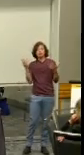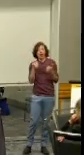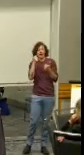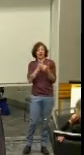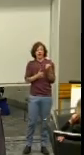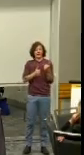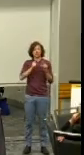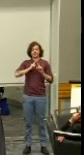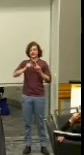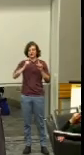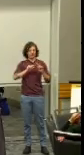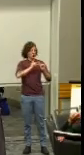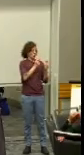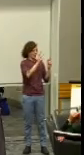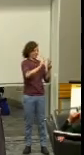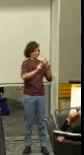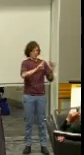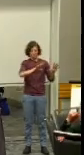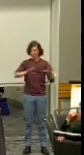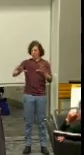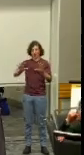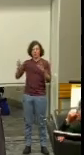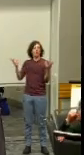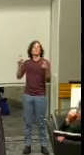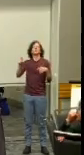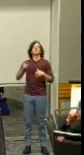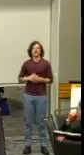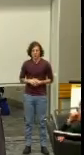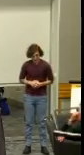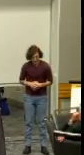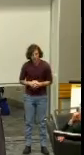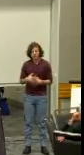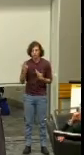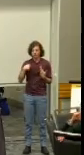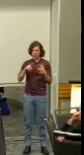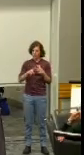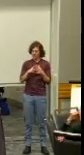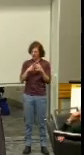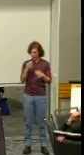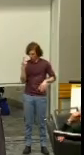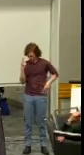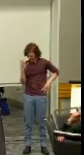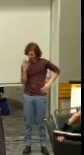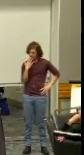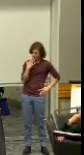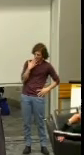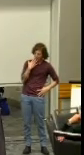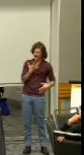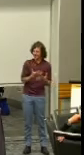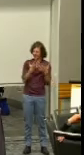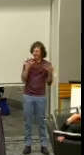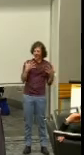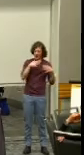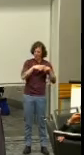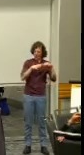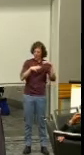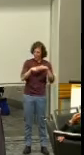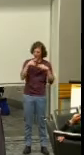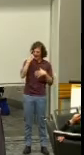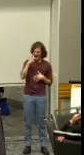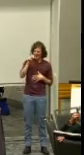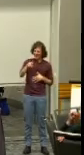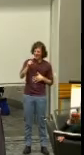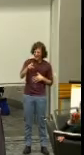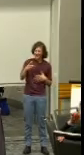populations needed. And really we started to figure out that all of them had a lot of overlap in what they needed, right? They